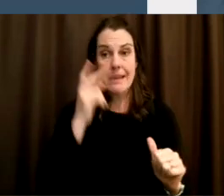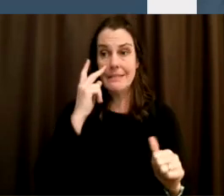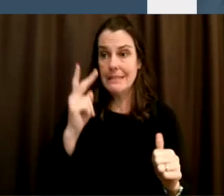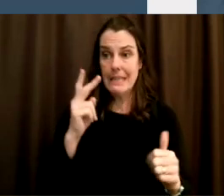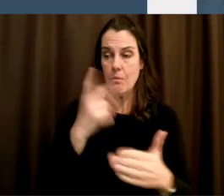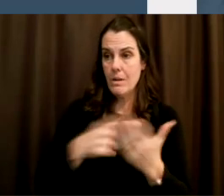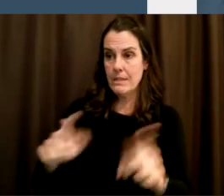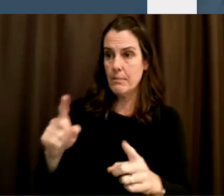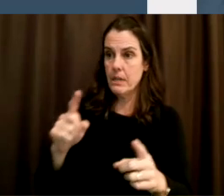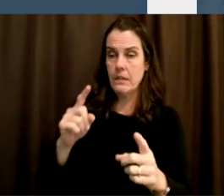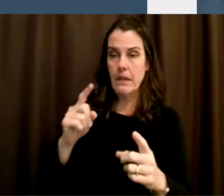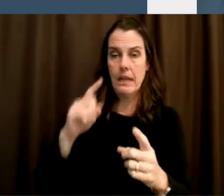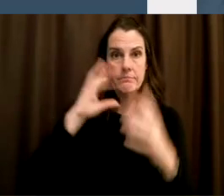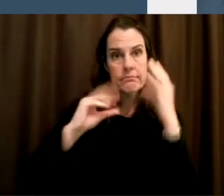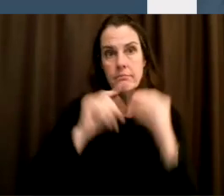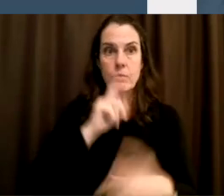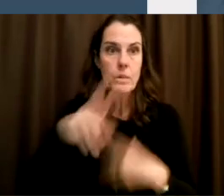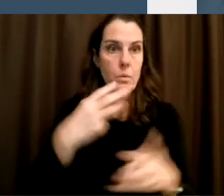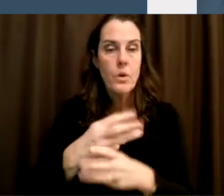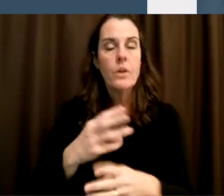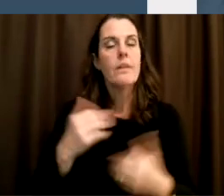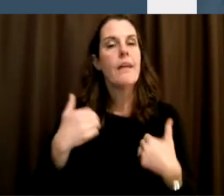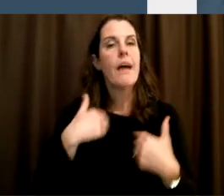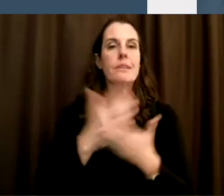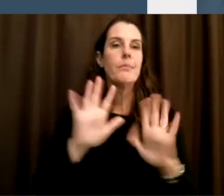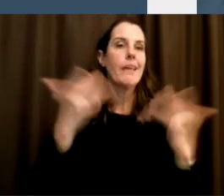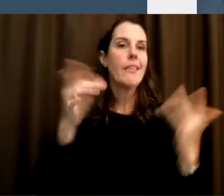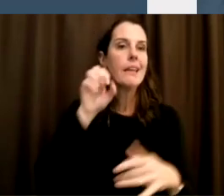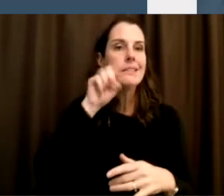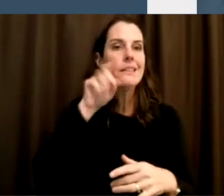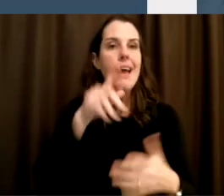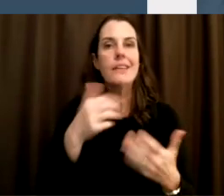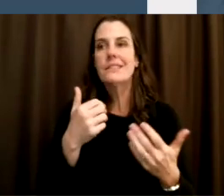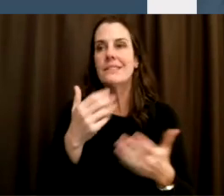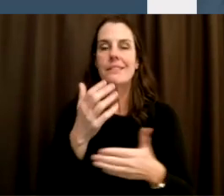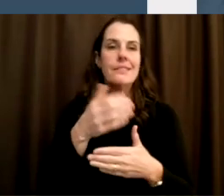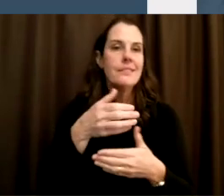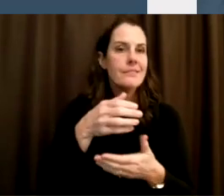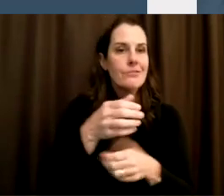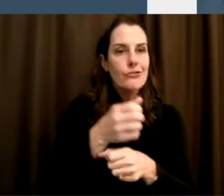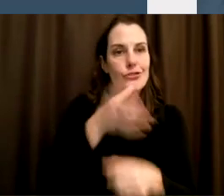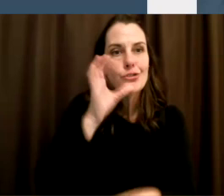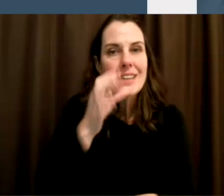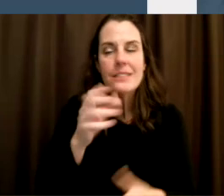so everyone is comfortable. Those are really good tips just for any site visit with a